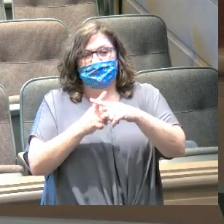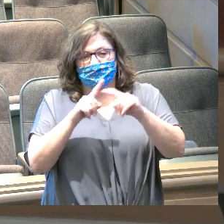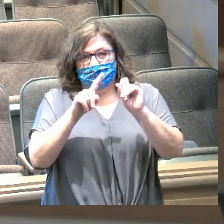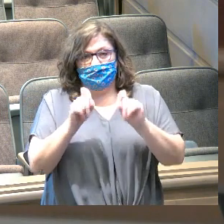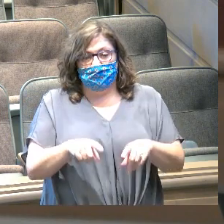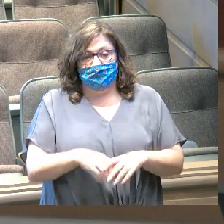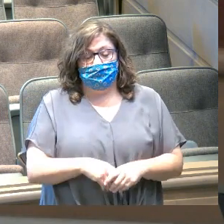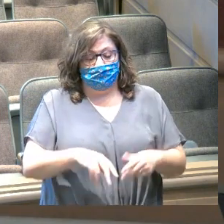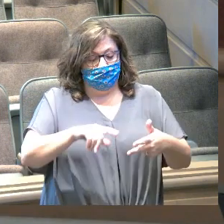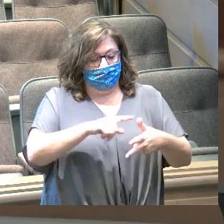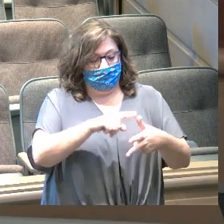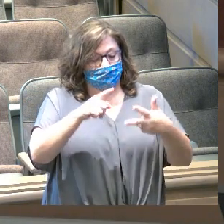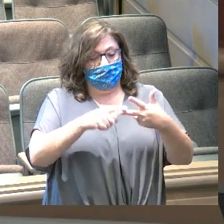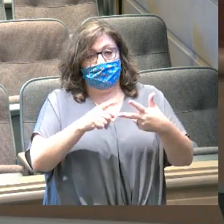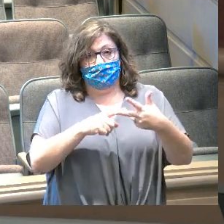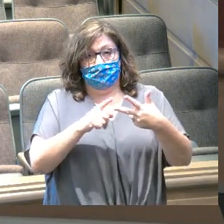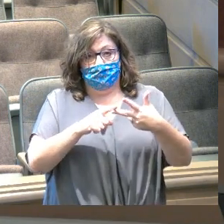hotspot